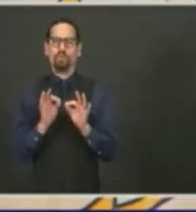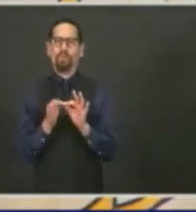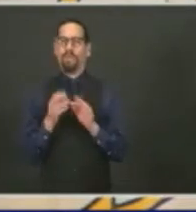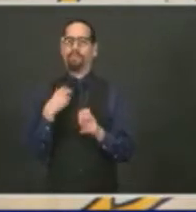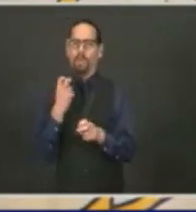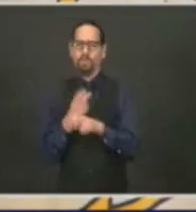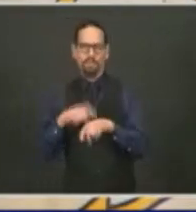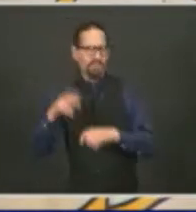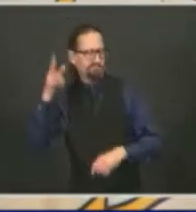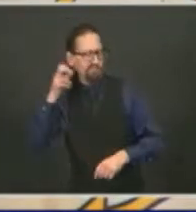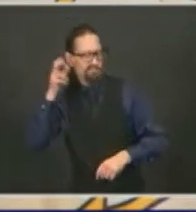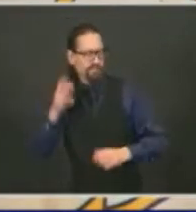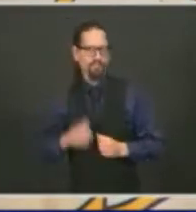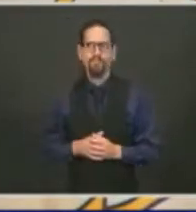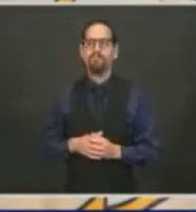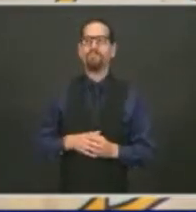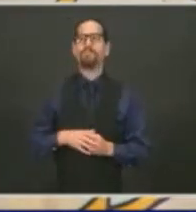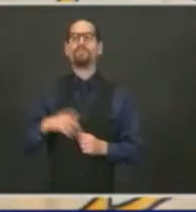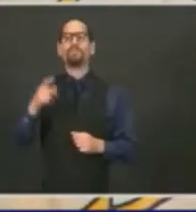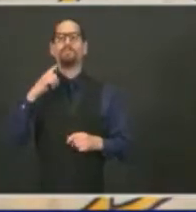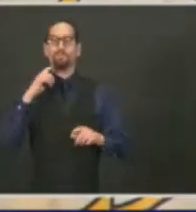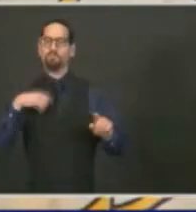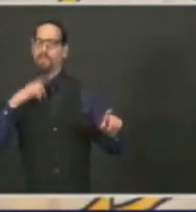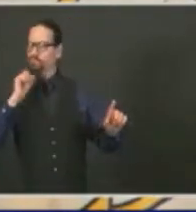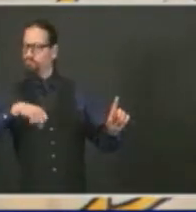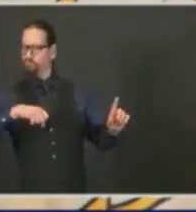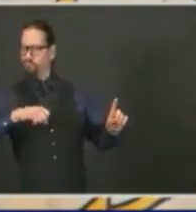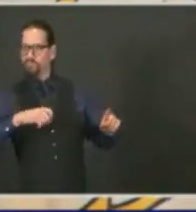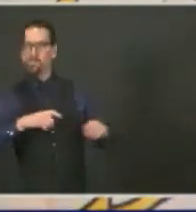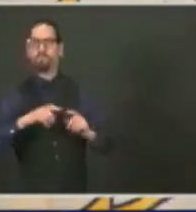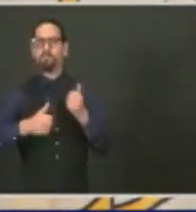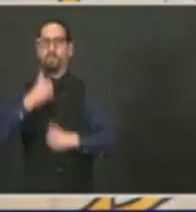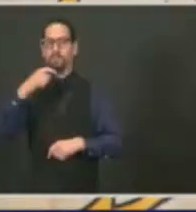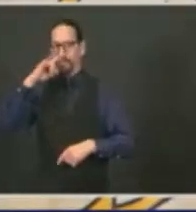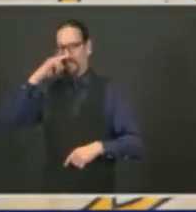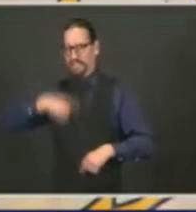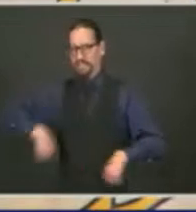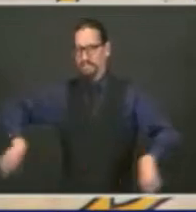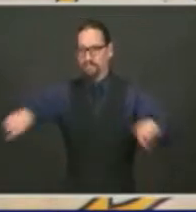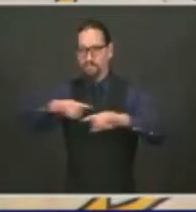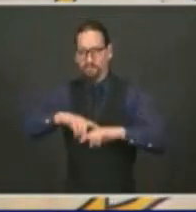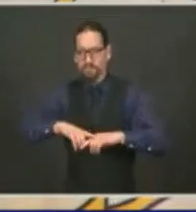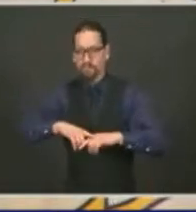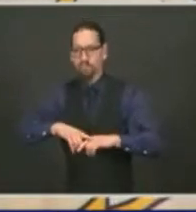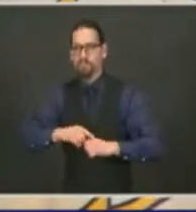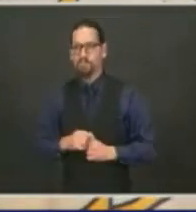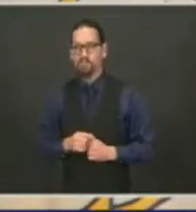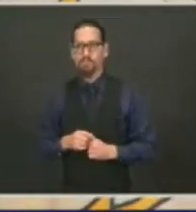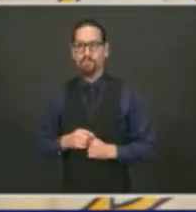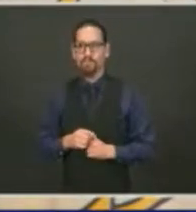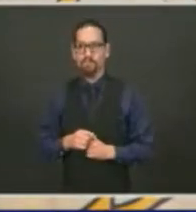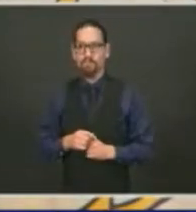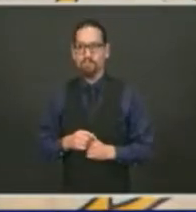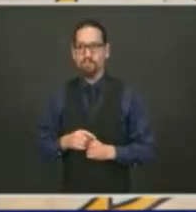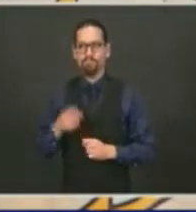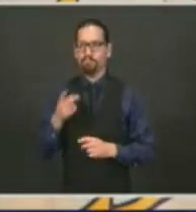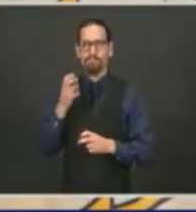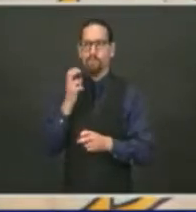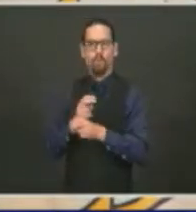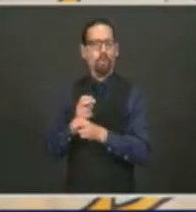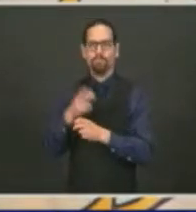Having said that, the majority of kids have been in school the majority of time. what we did in partnership